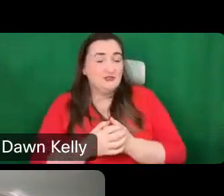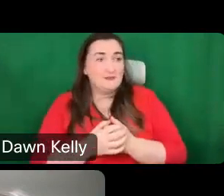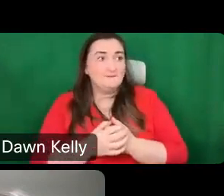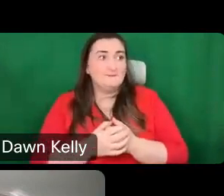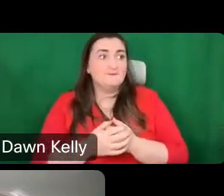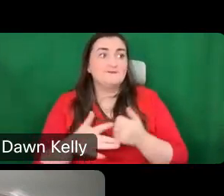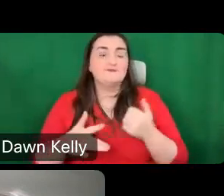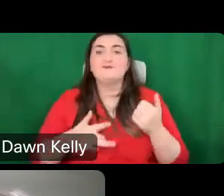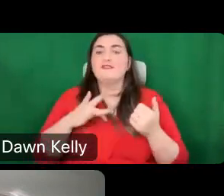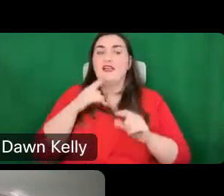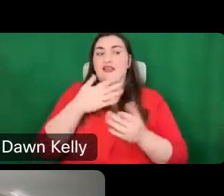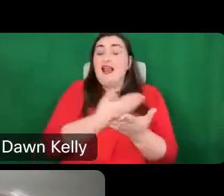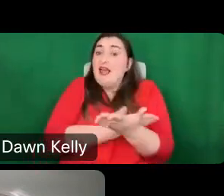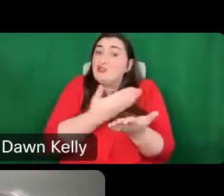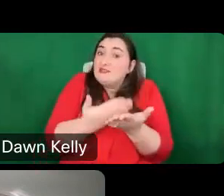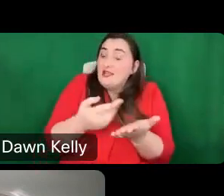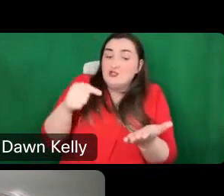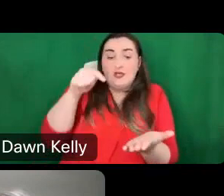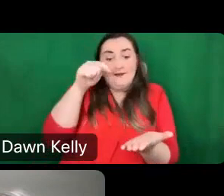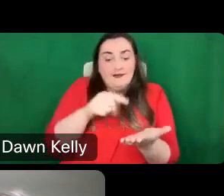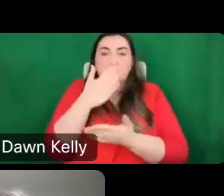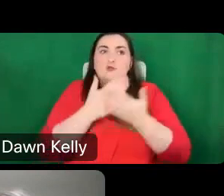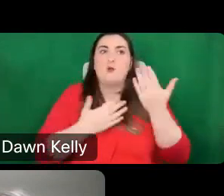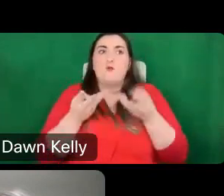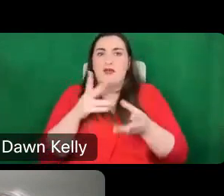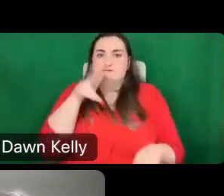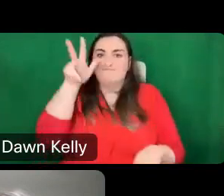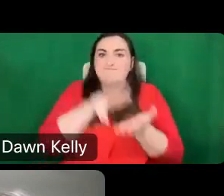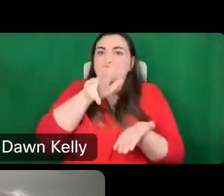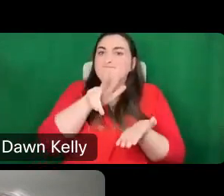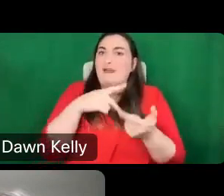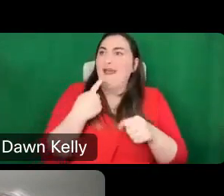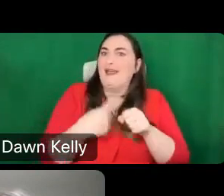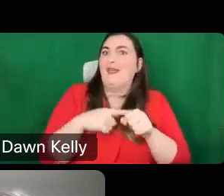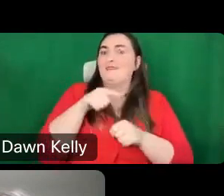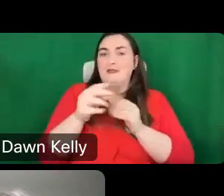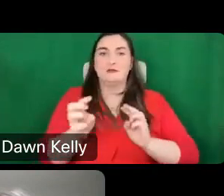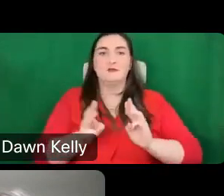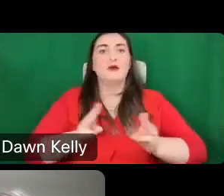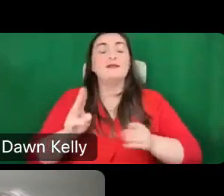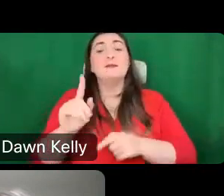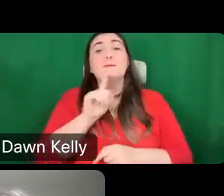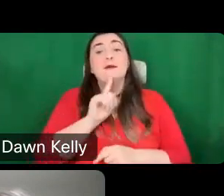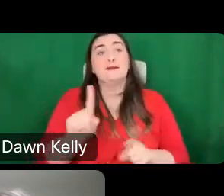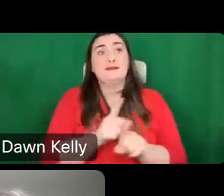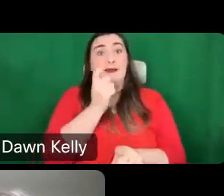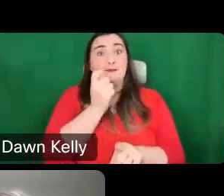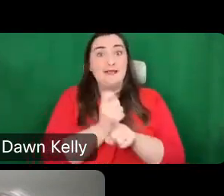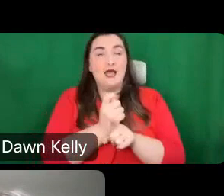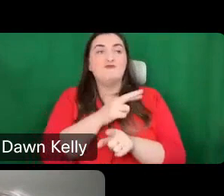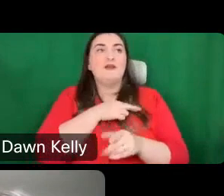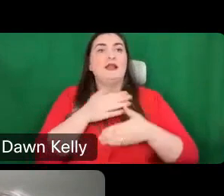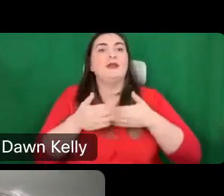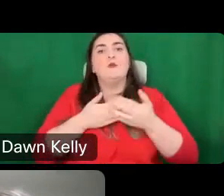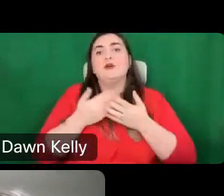guess where this legislation comes in then is in some ways affirming or reaffirming that practice. But it's also, I suppose what it does is it